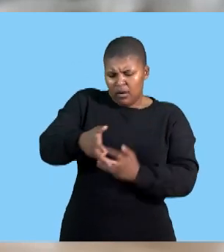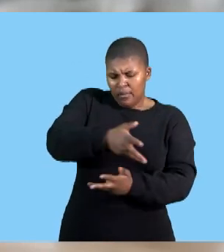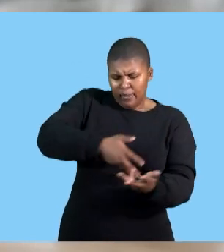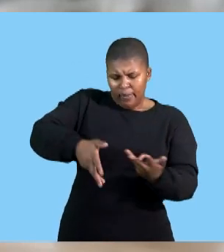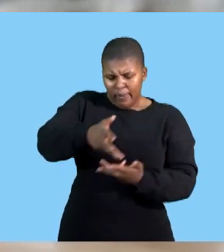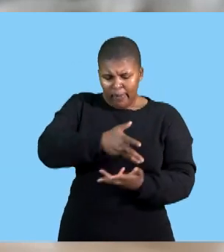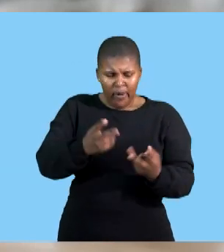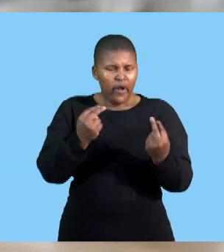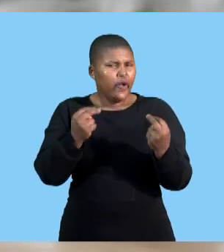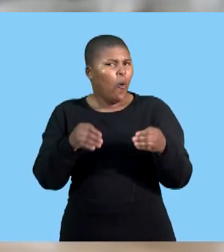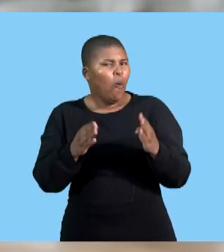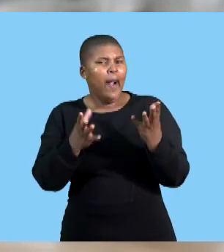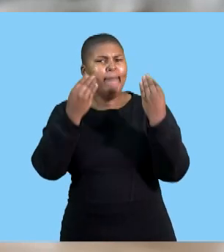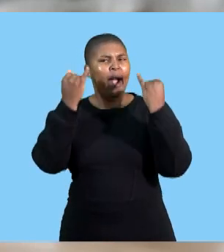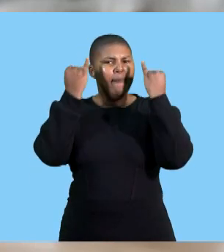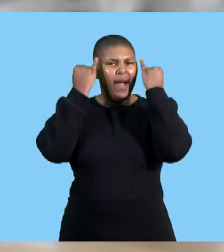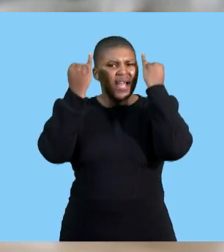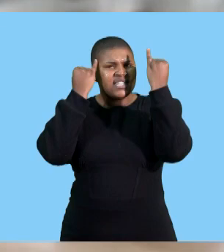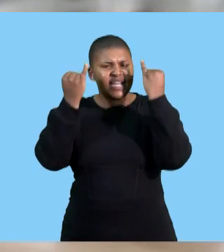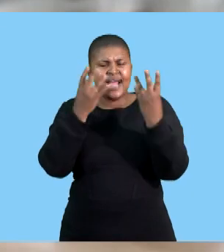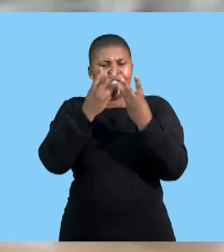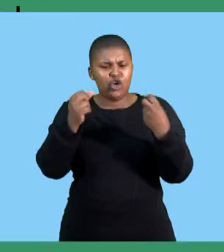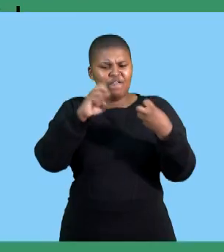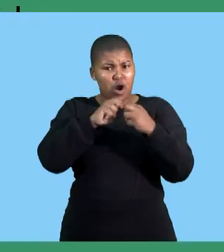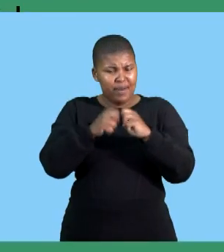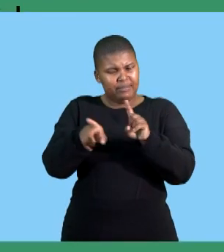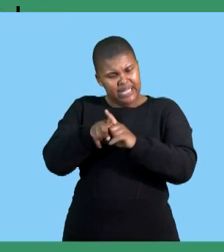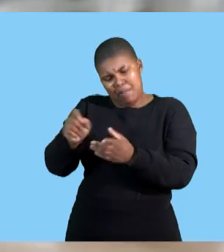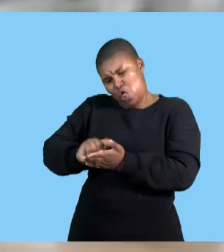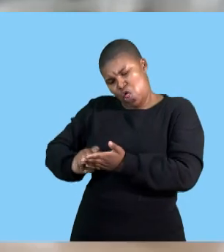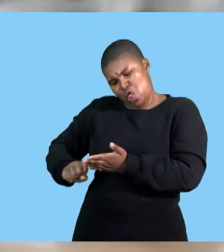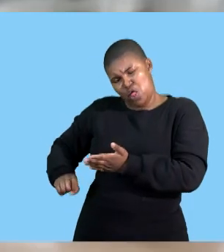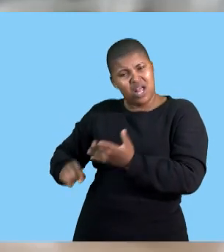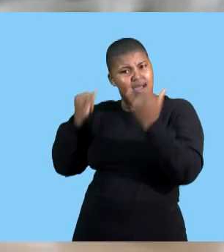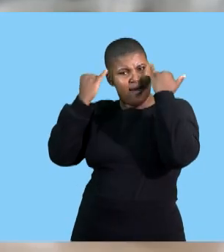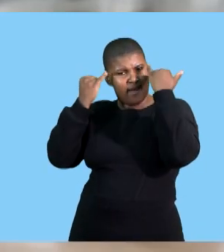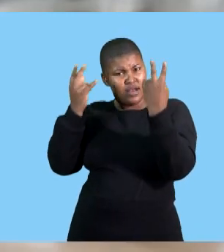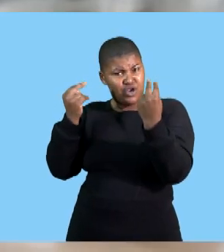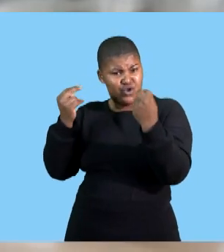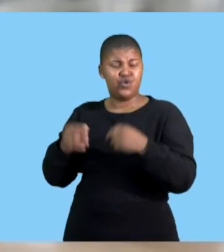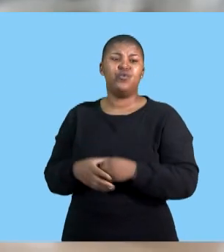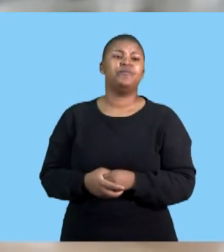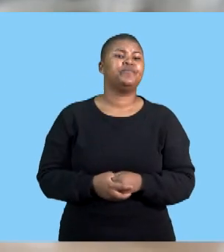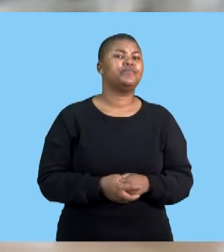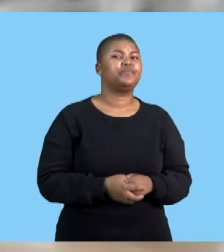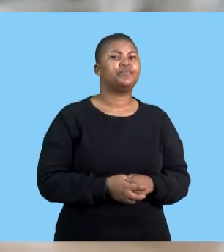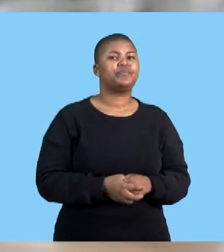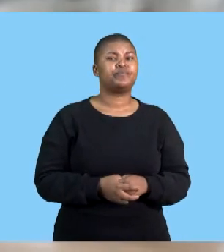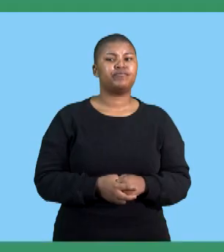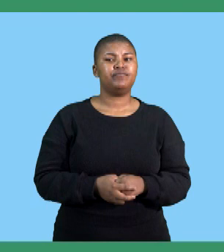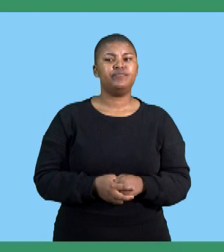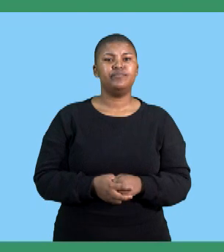new ways of solving problems and writing them down. Let's look at our third and final